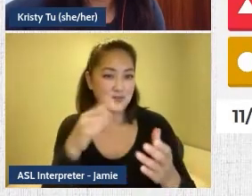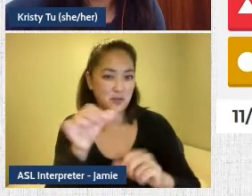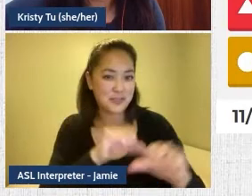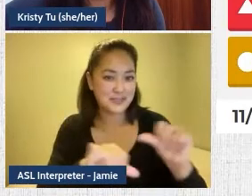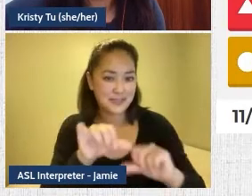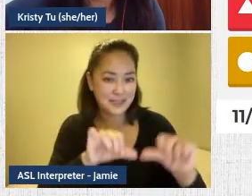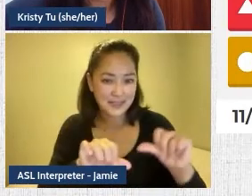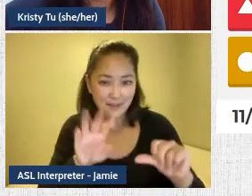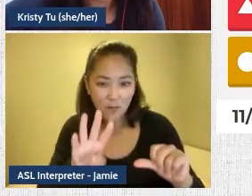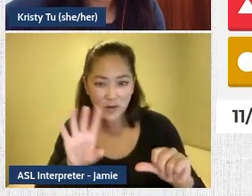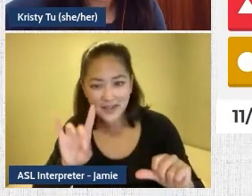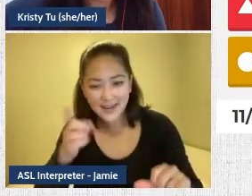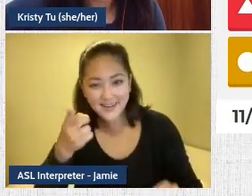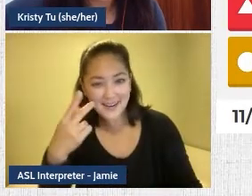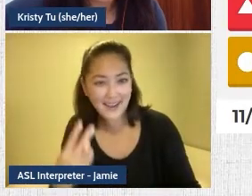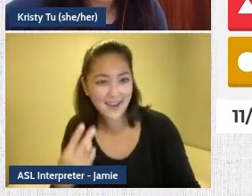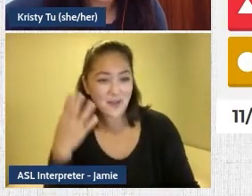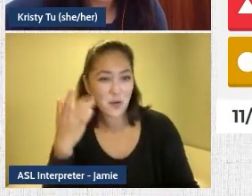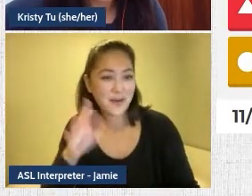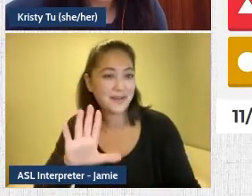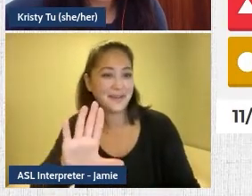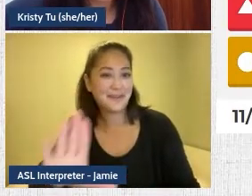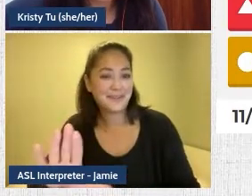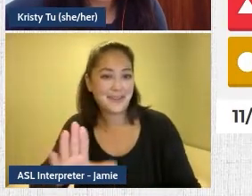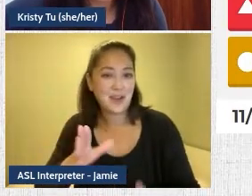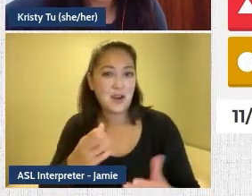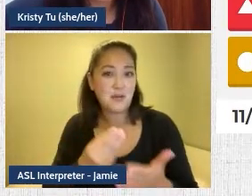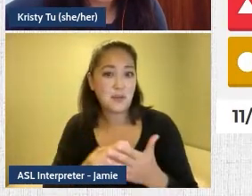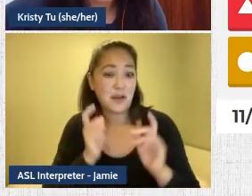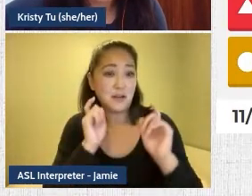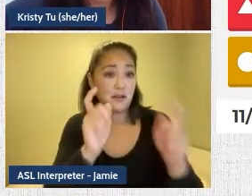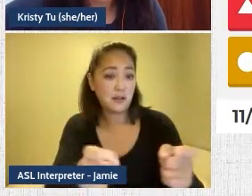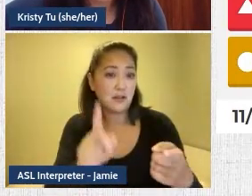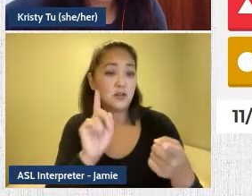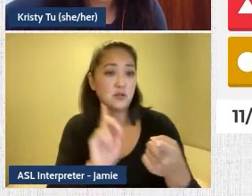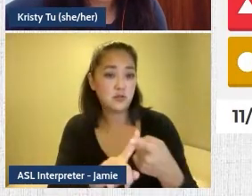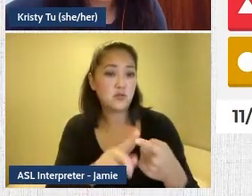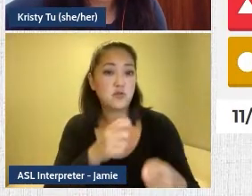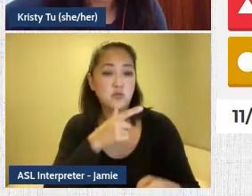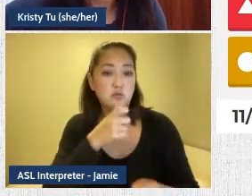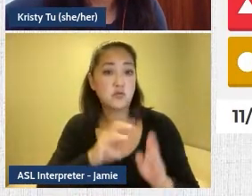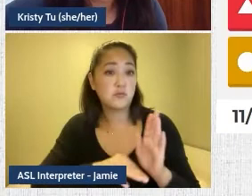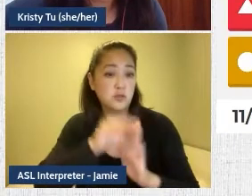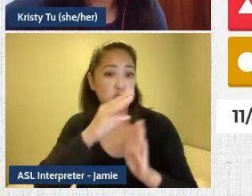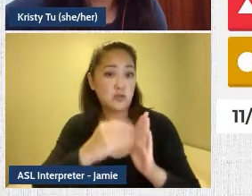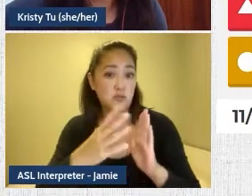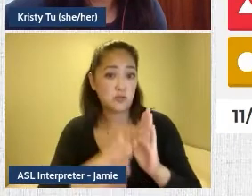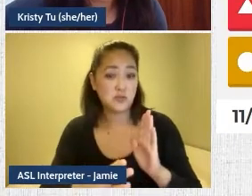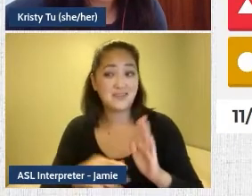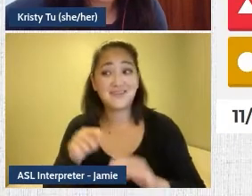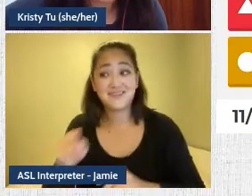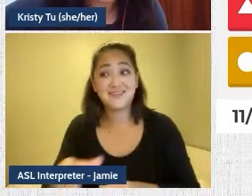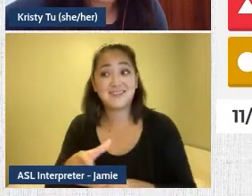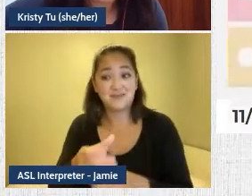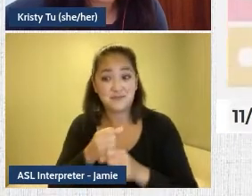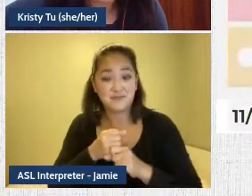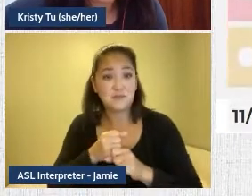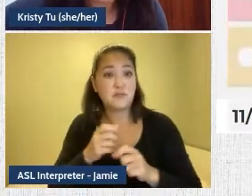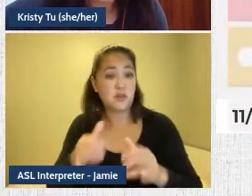and a half, because of their incredible scholarship to mature students. When students get this award, which is a